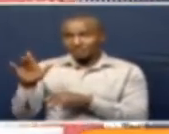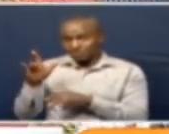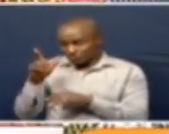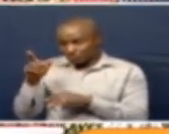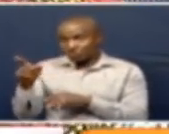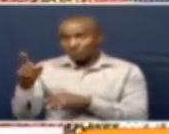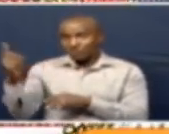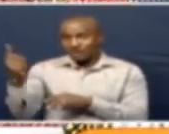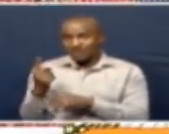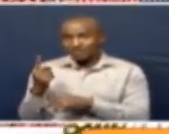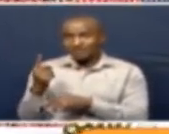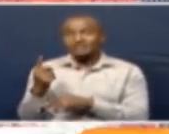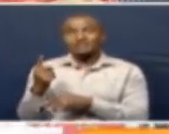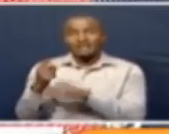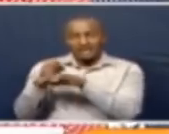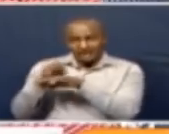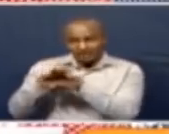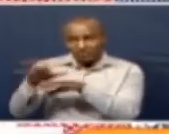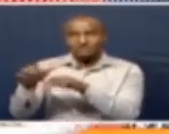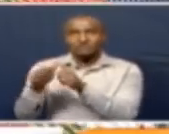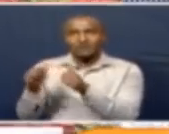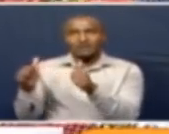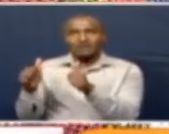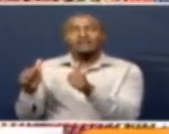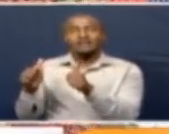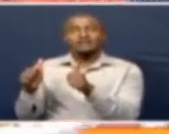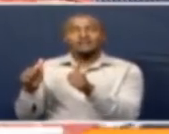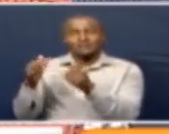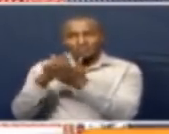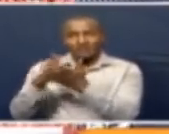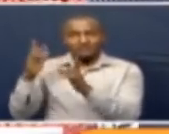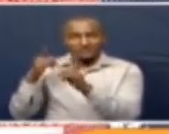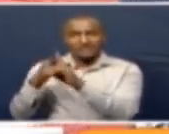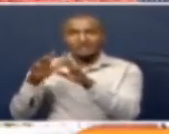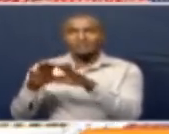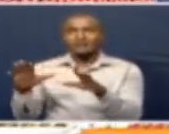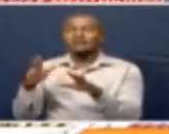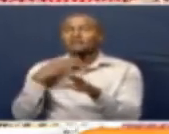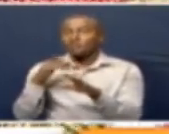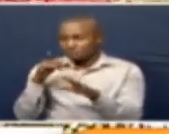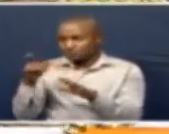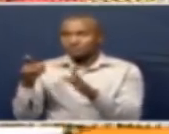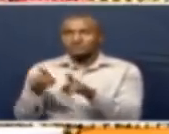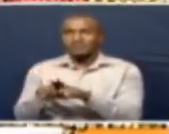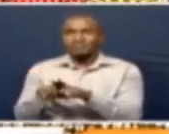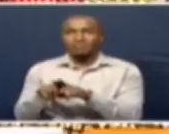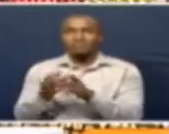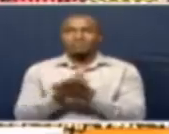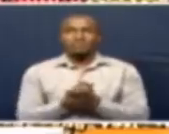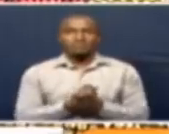you coming in as an influencer, whoever is behind you is part of their target market, so they want to capture your target market. Okay, yeah, I'll